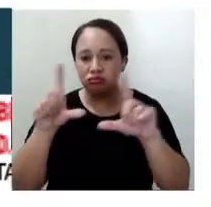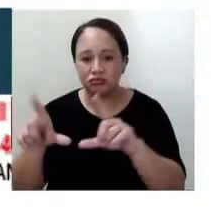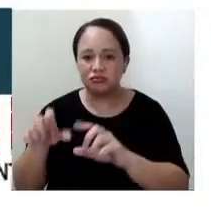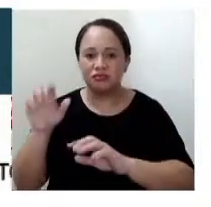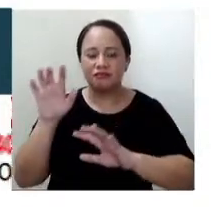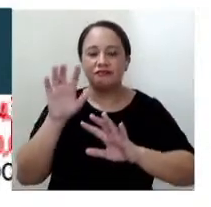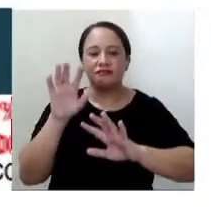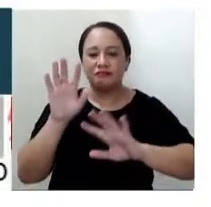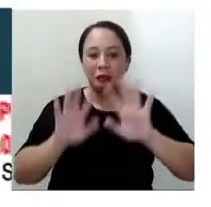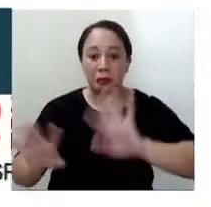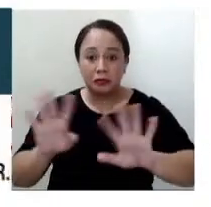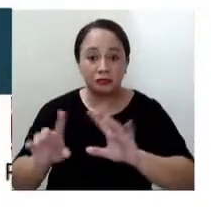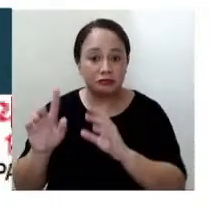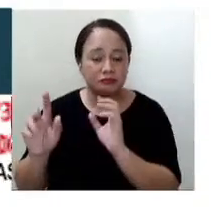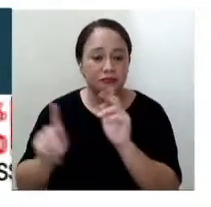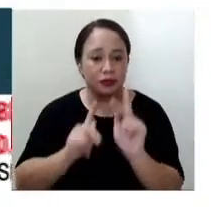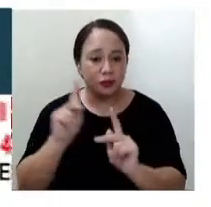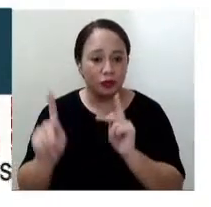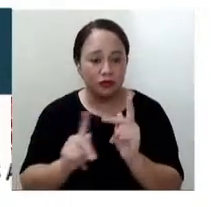to,